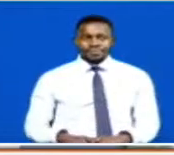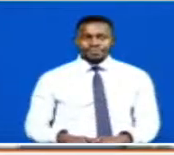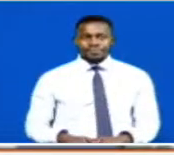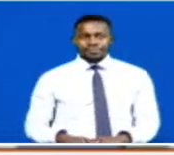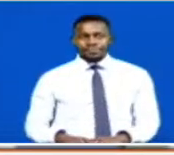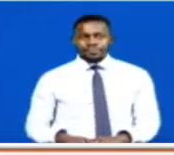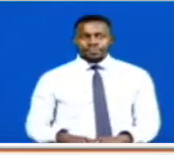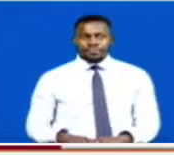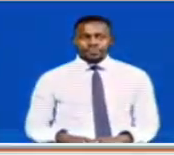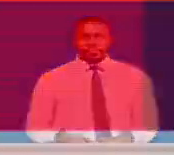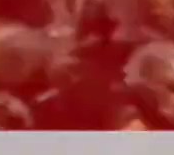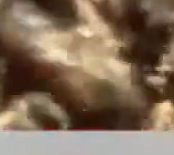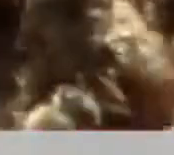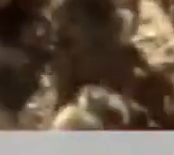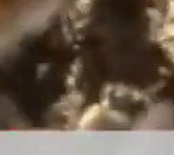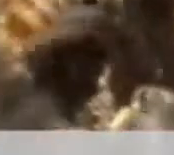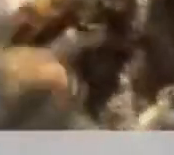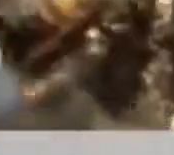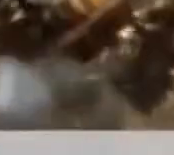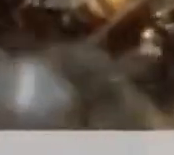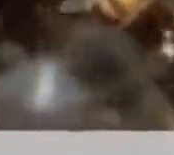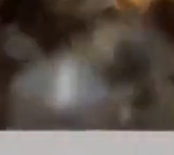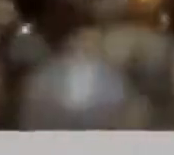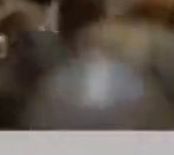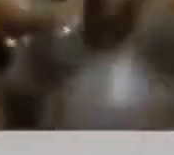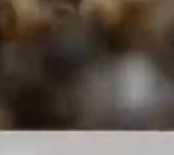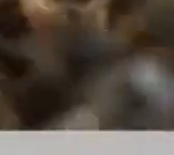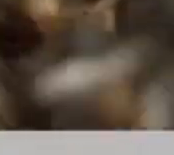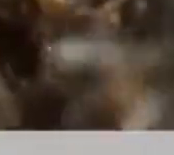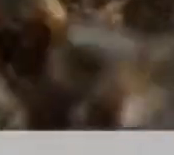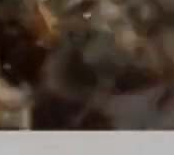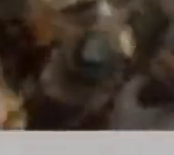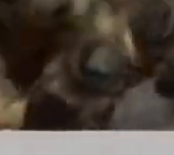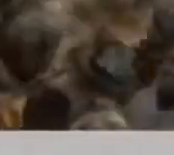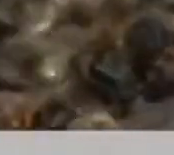We tell you why.